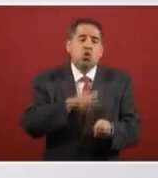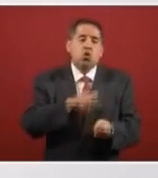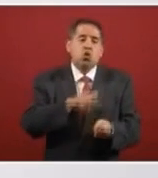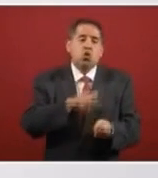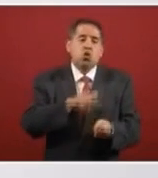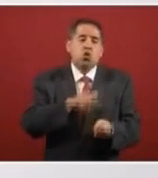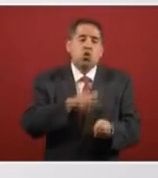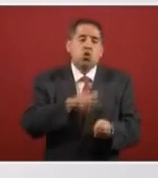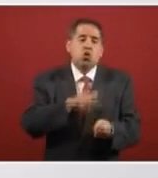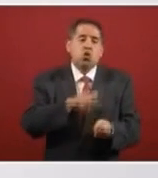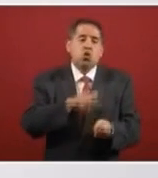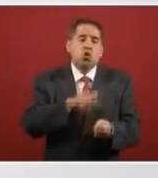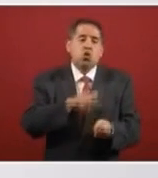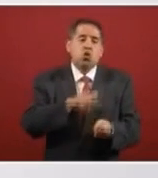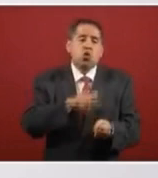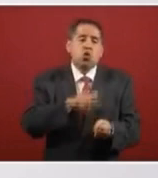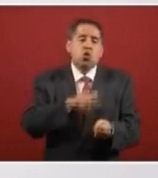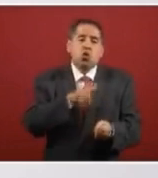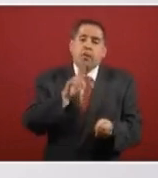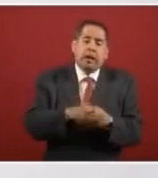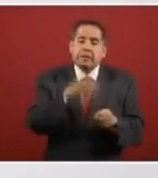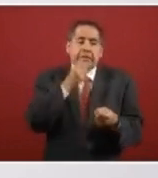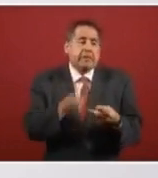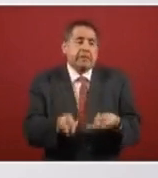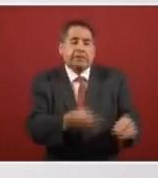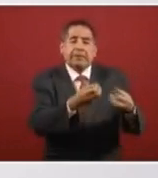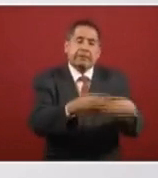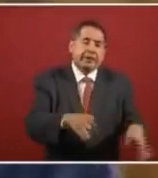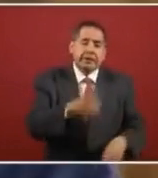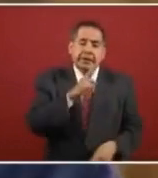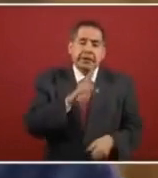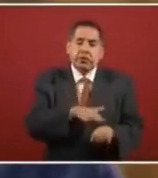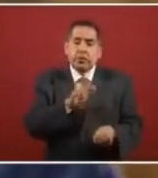looked at it as something normal and